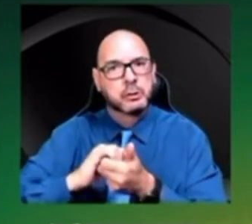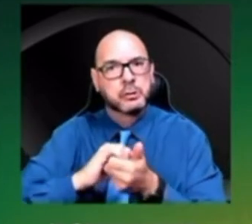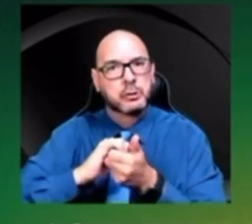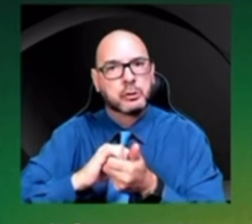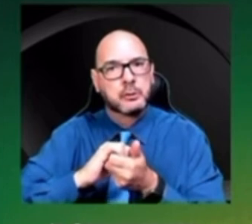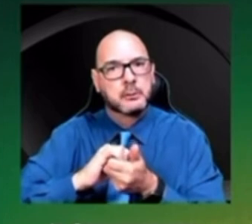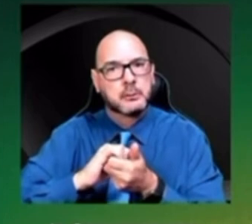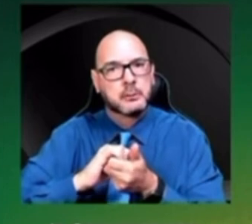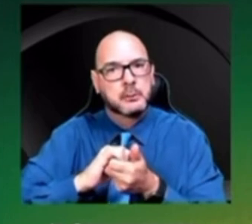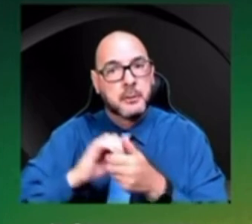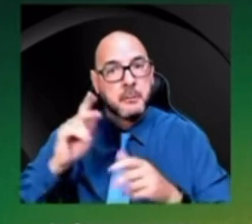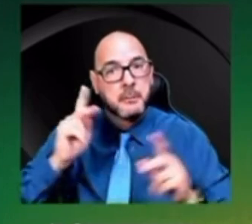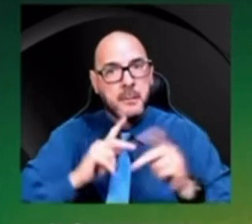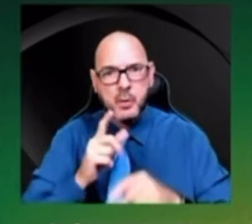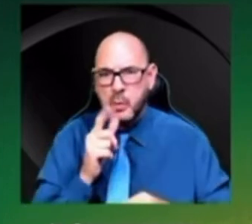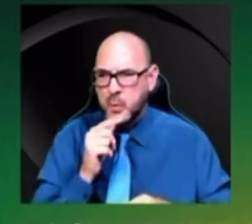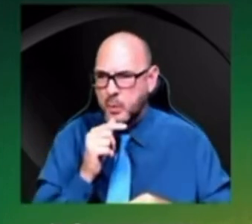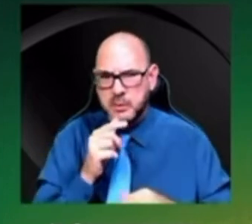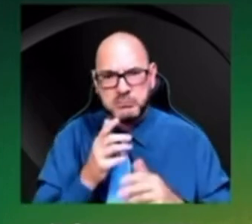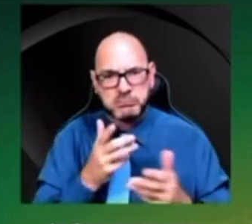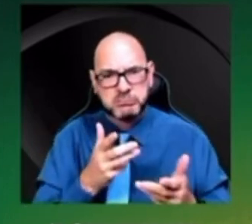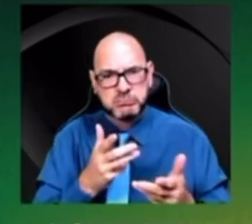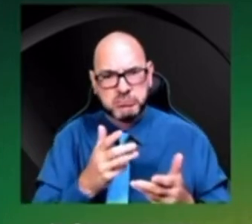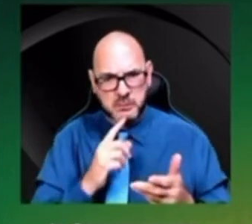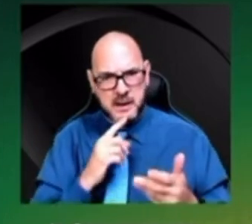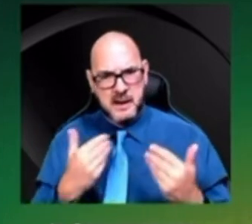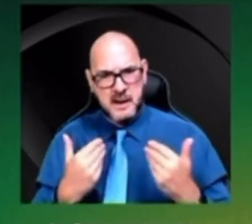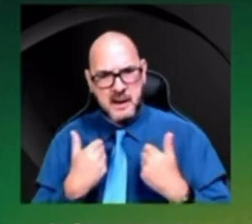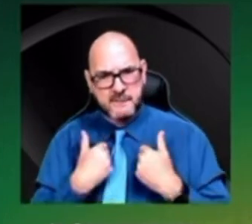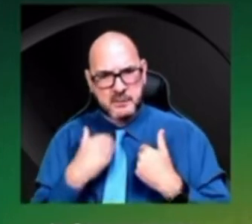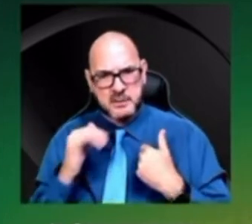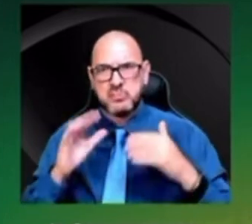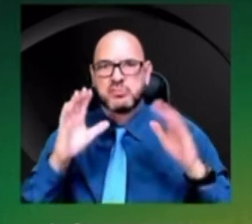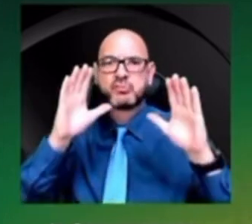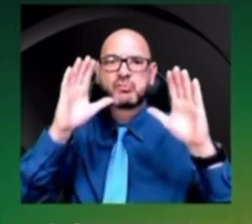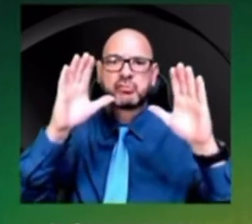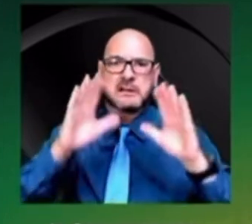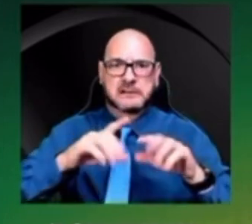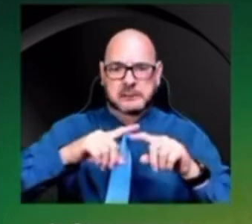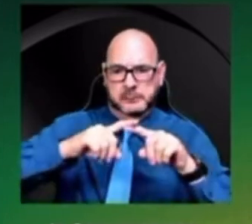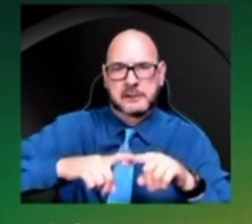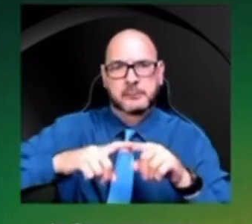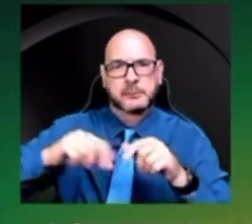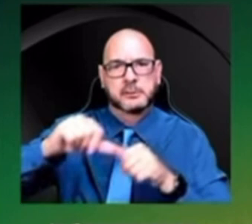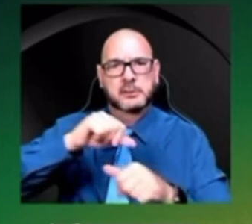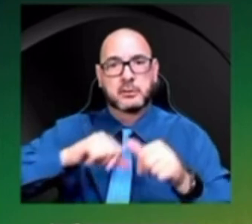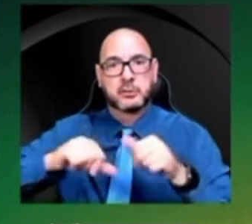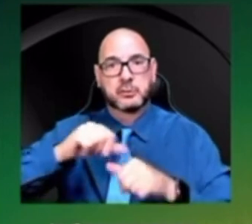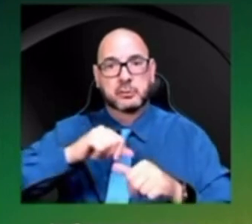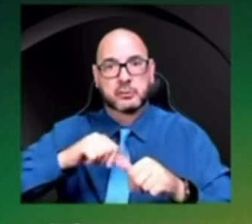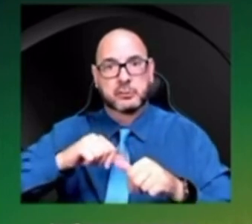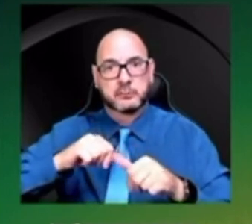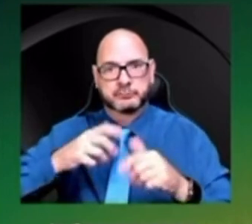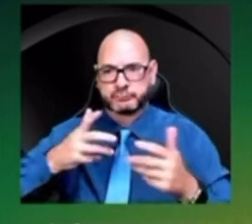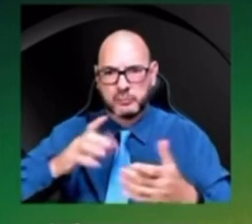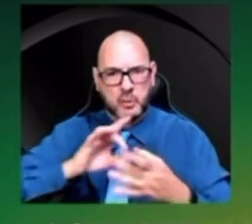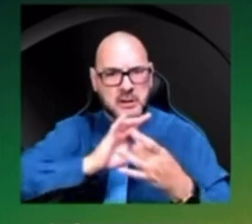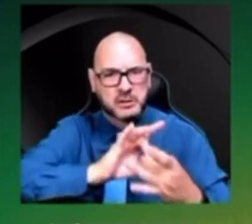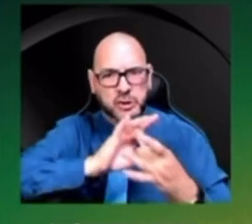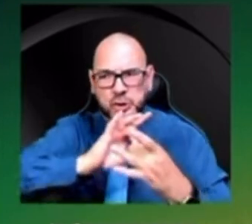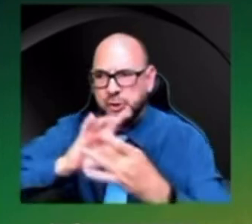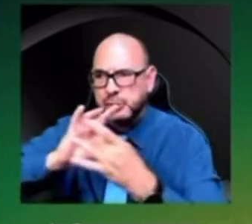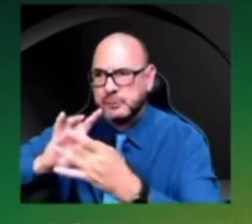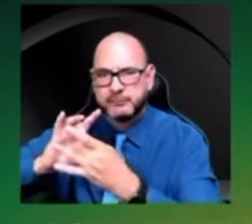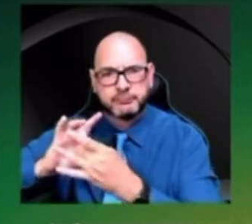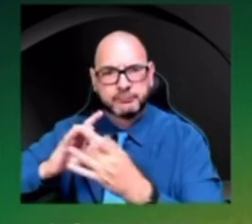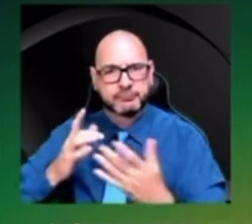her trip, she tried to deepen and reframe U.S. relationships with the continent. She highlighted major steps in that